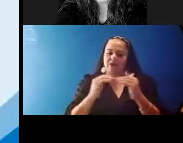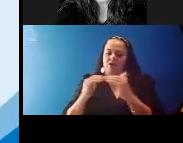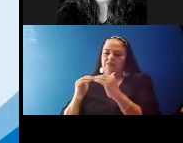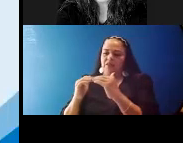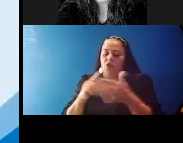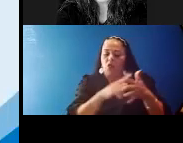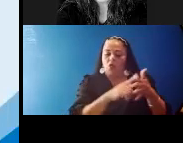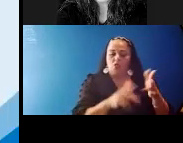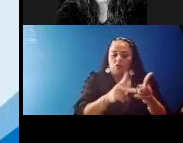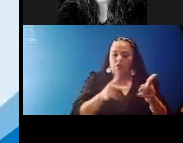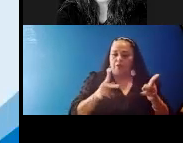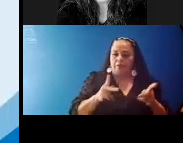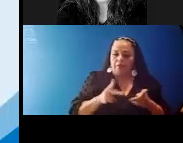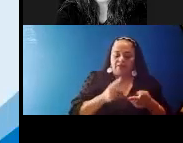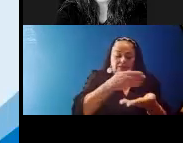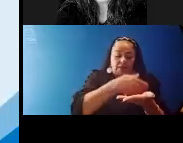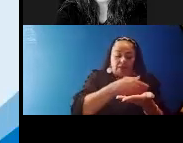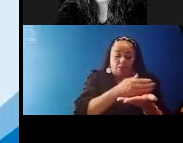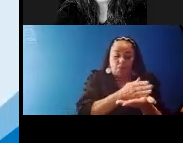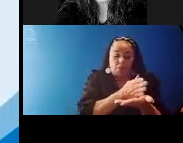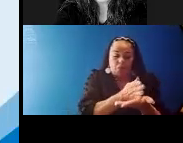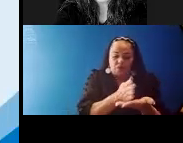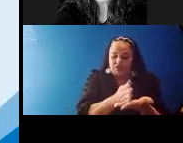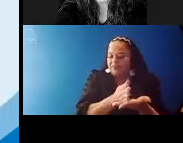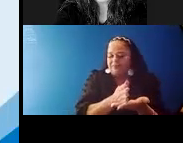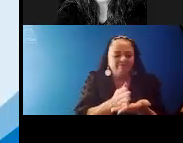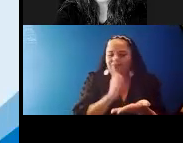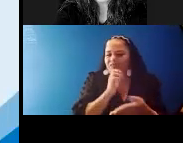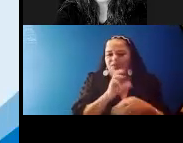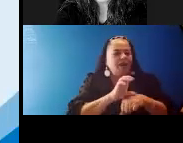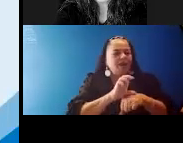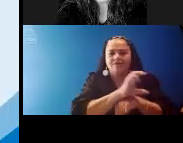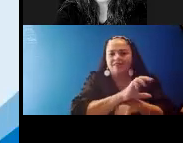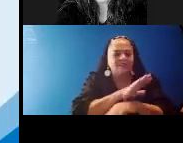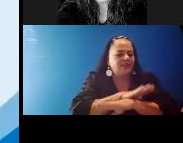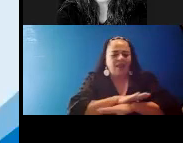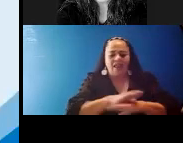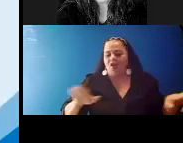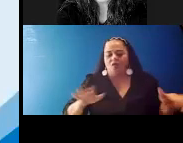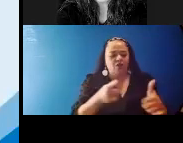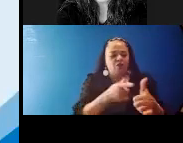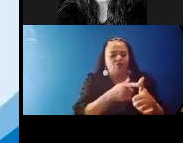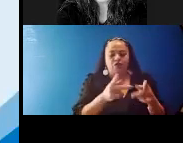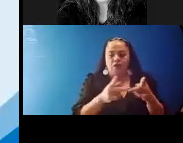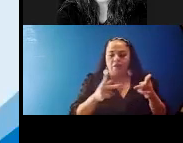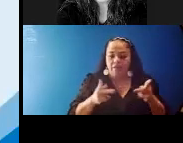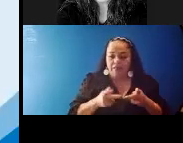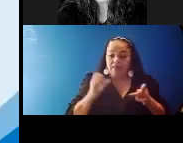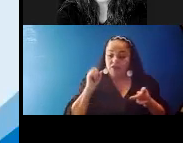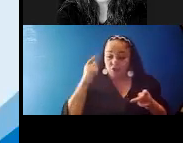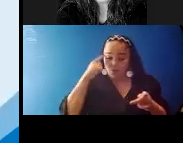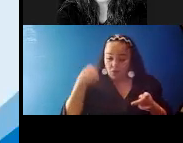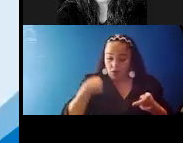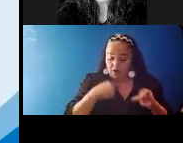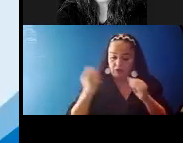places are disproportionately places that have been disinvested or were never invested in the first place. So for us to address the